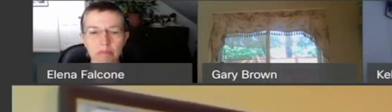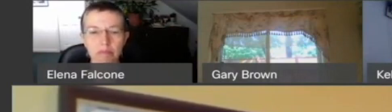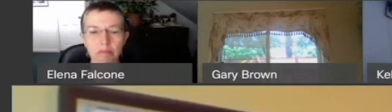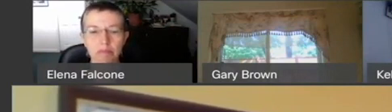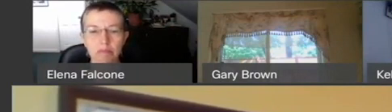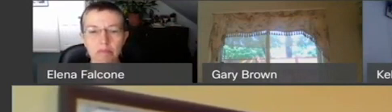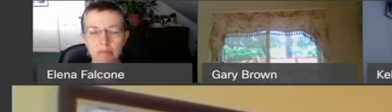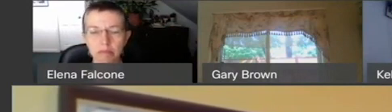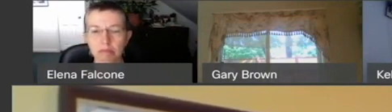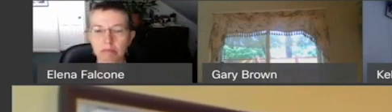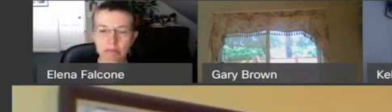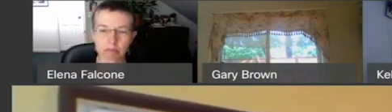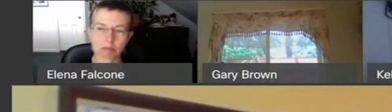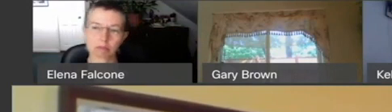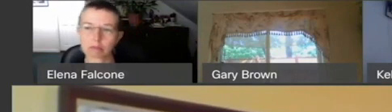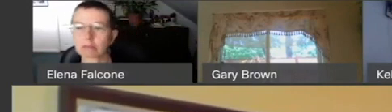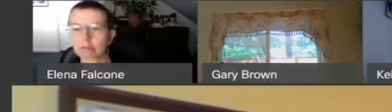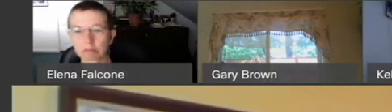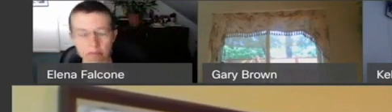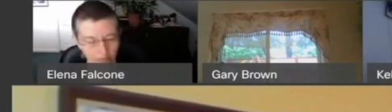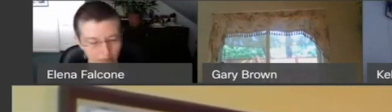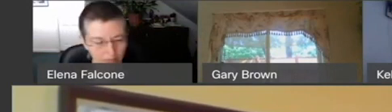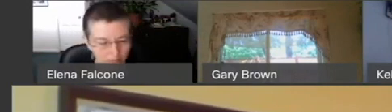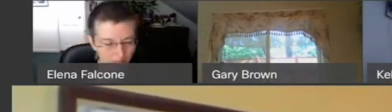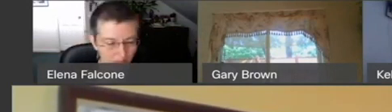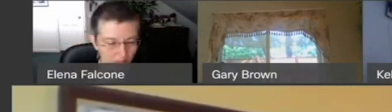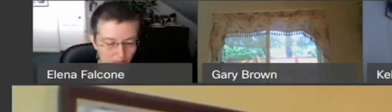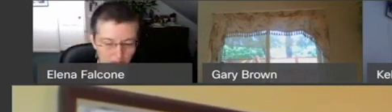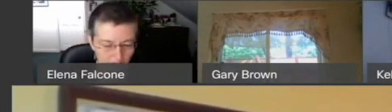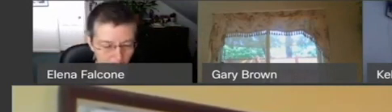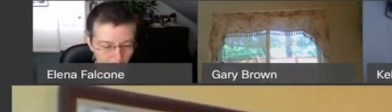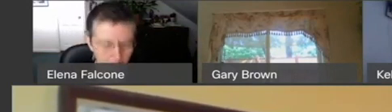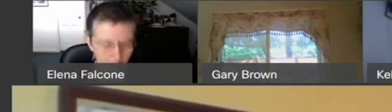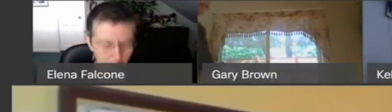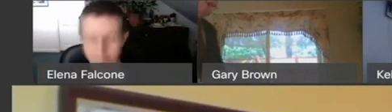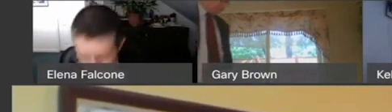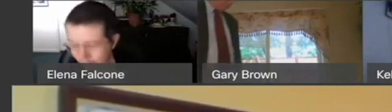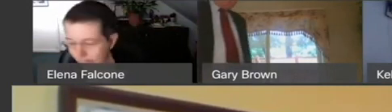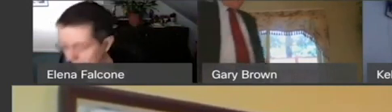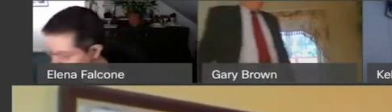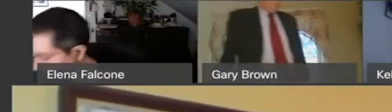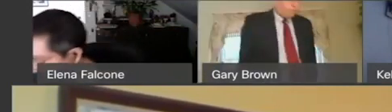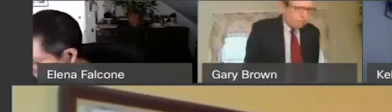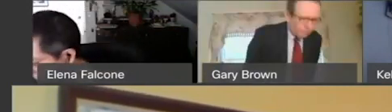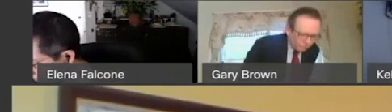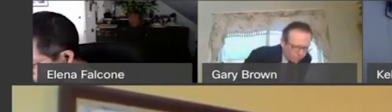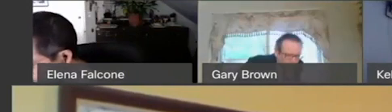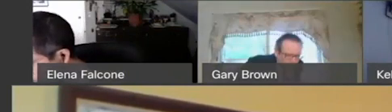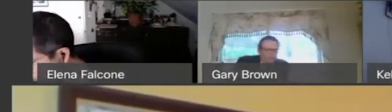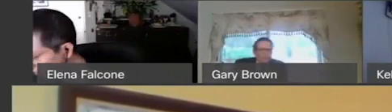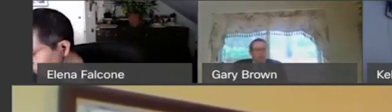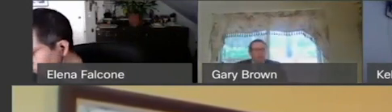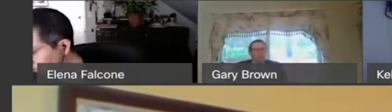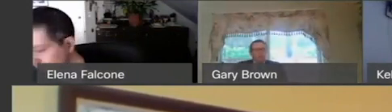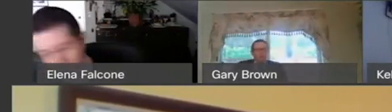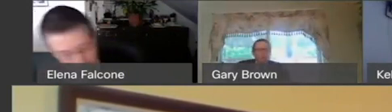remember, by wearing a face covering is by protecting the world, not just yourself. The biggest thing that you can do